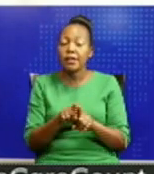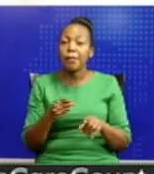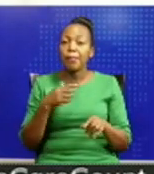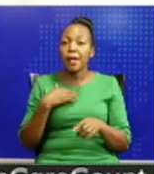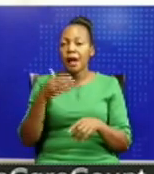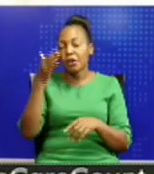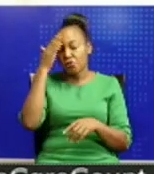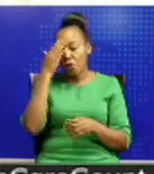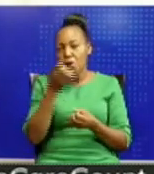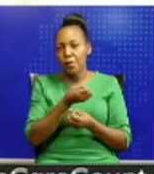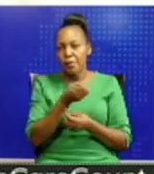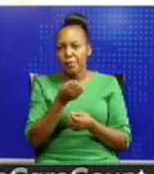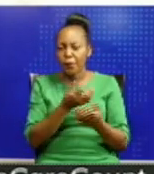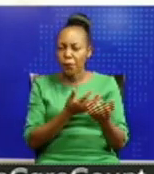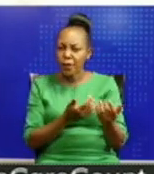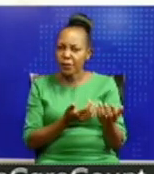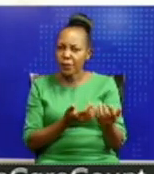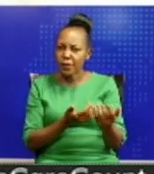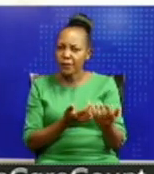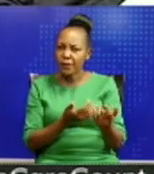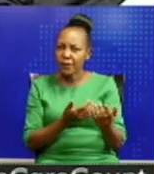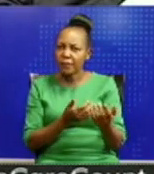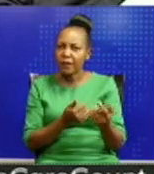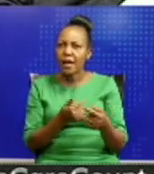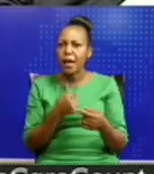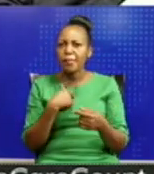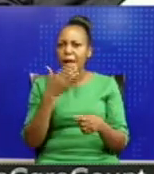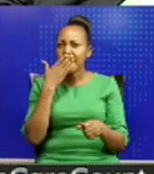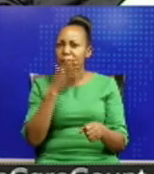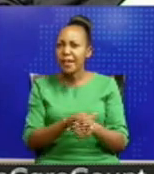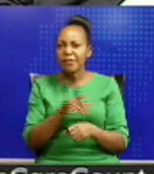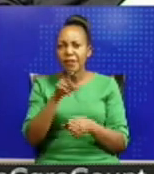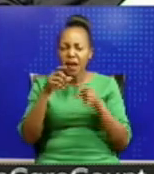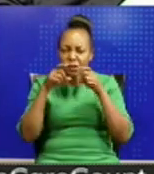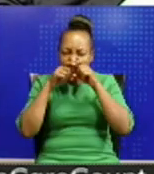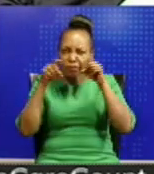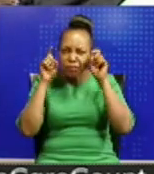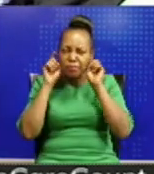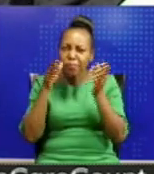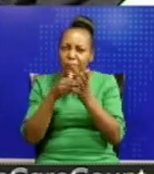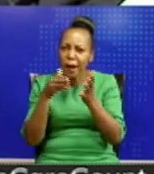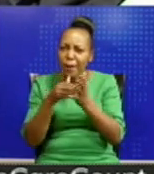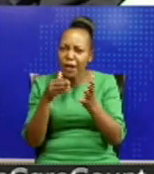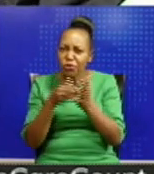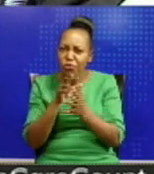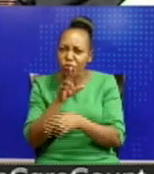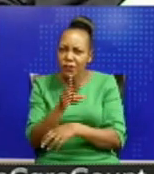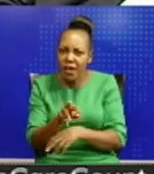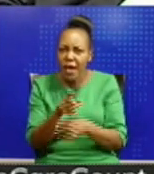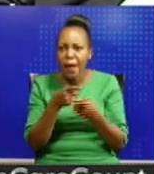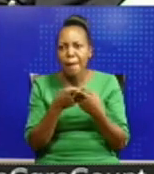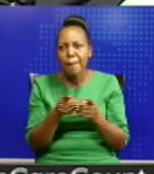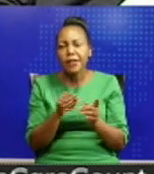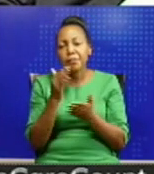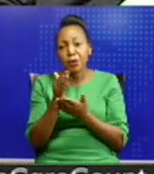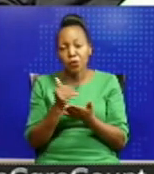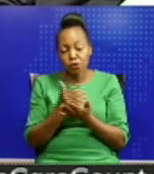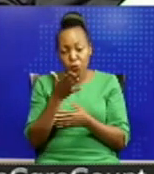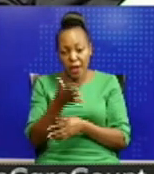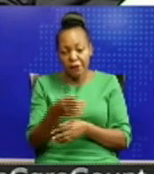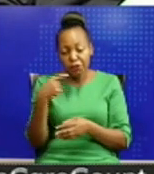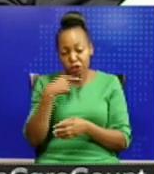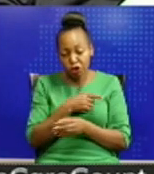know that in most cases... Wilson, I believe that face mask is stifling your ability to speak, but under the respect of